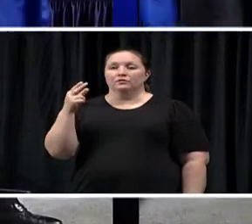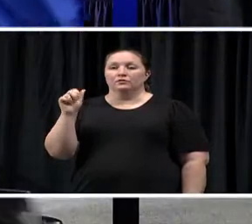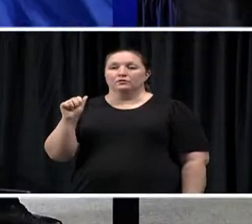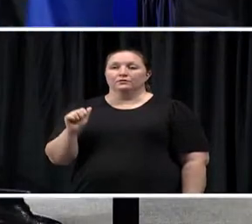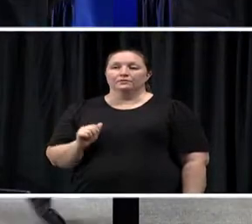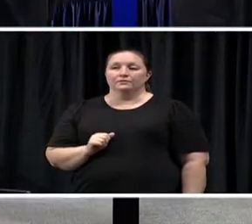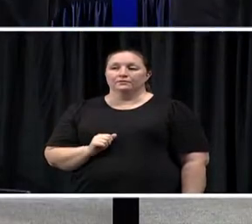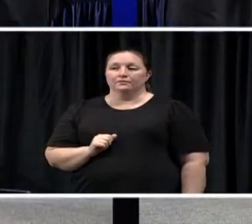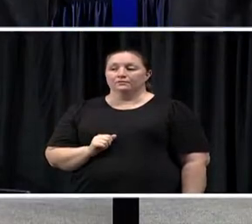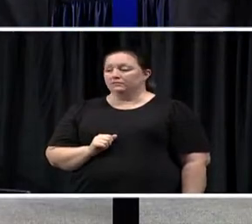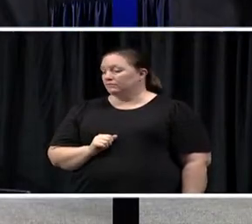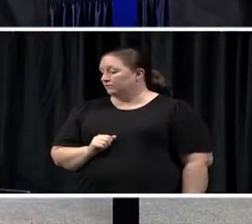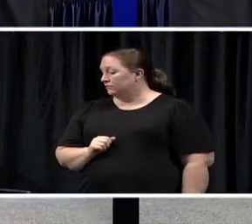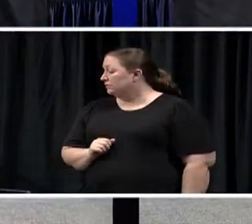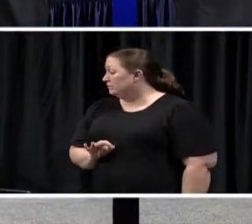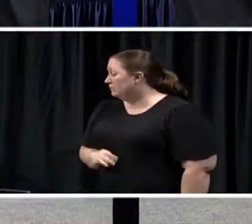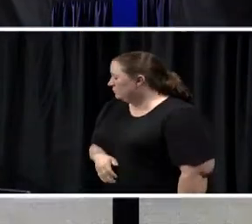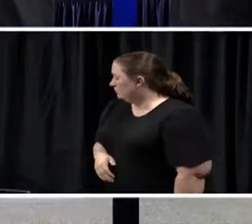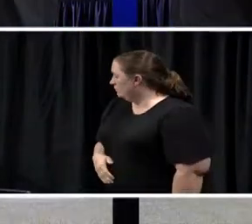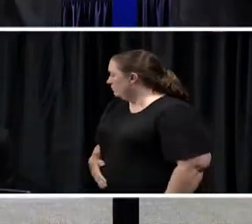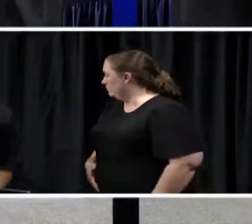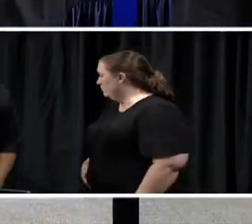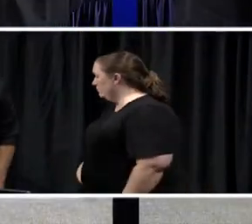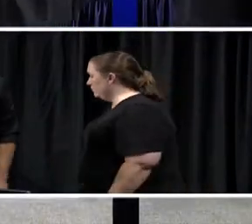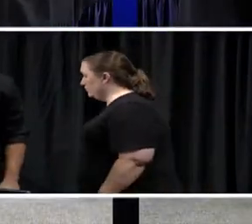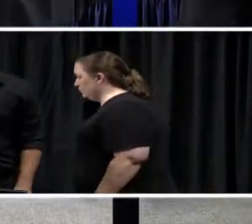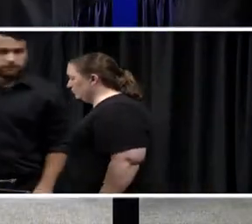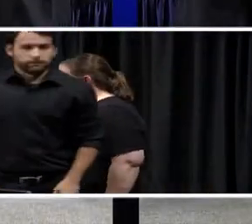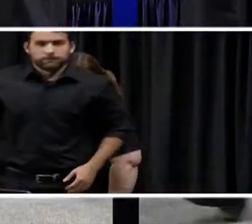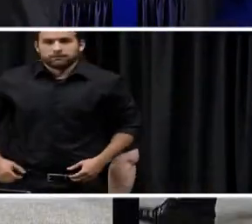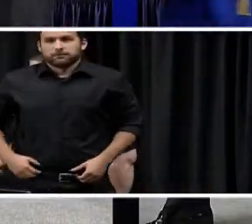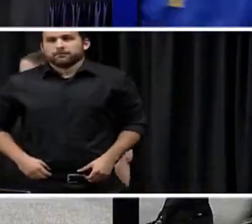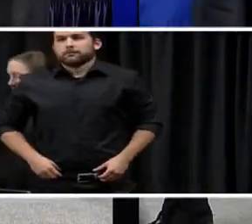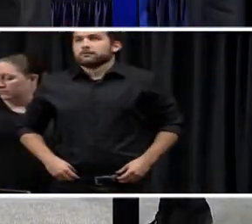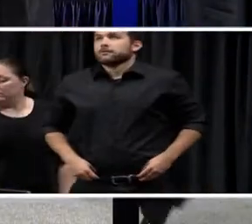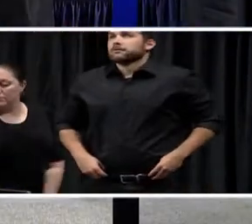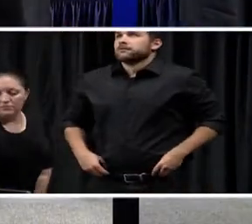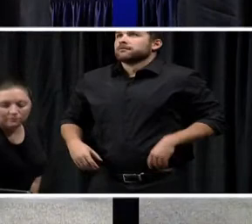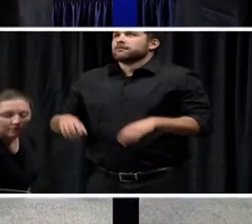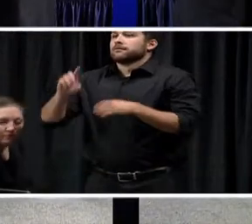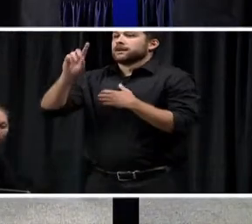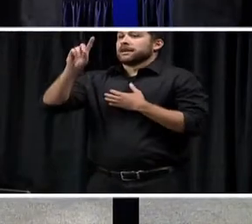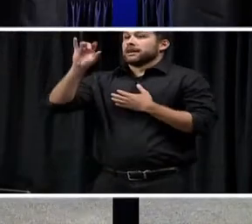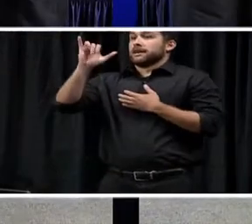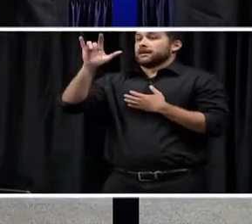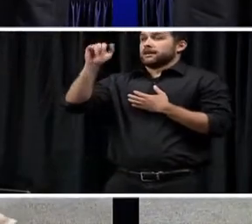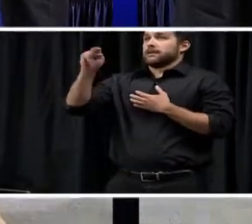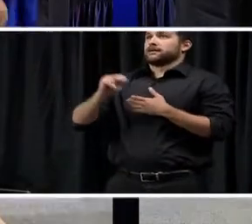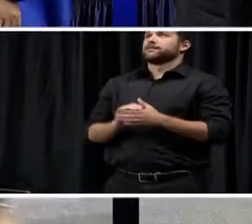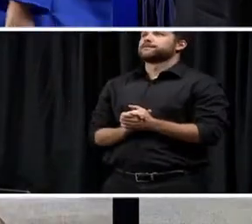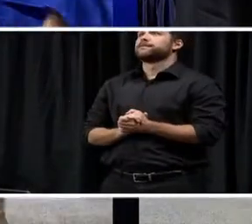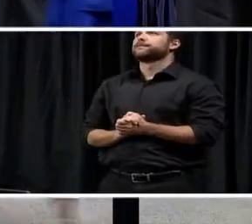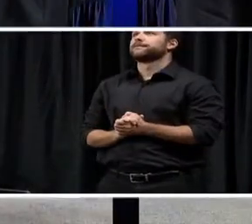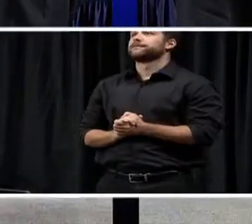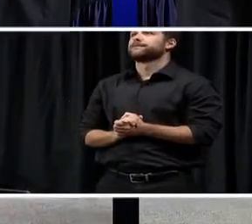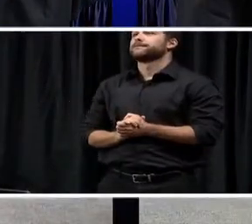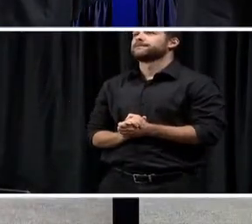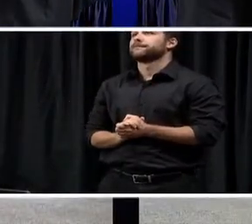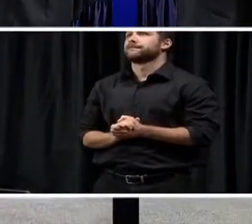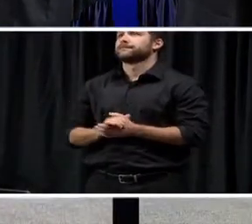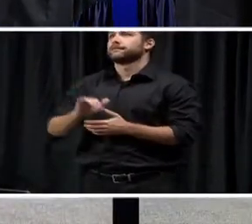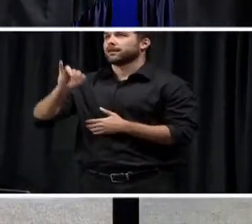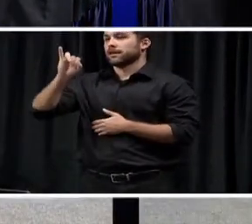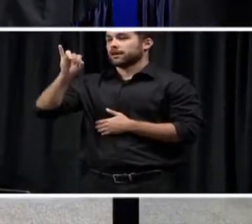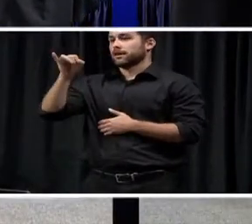II. Alexis Lachey Smith. Dylan Cade Sims.